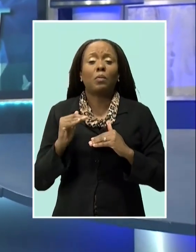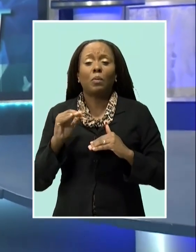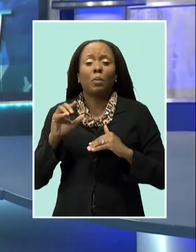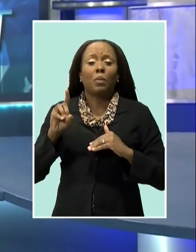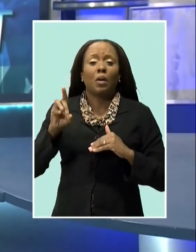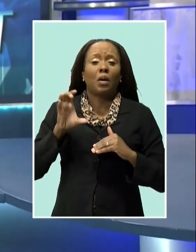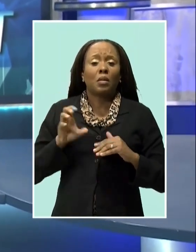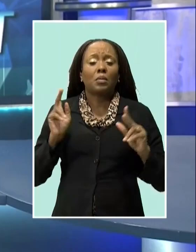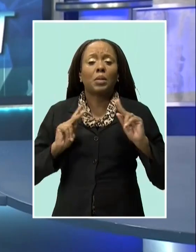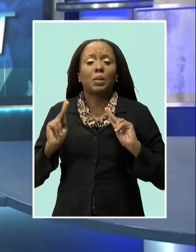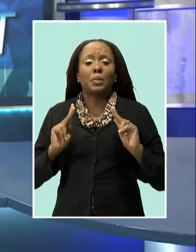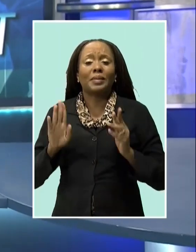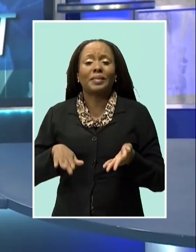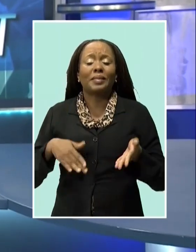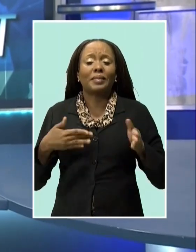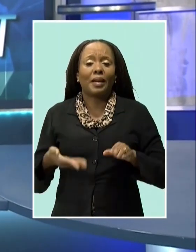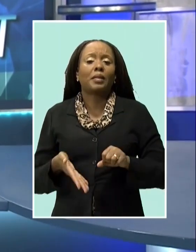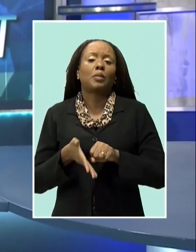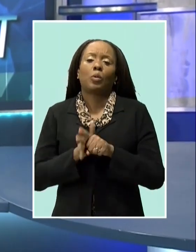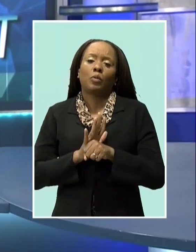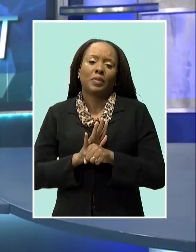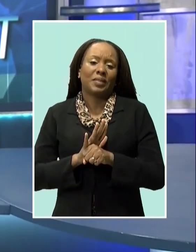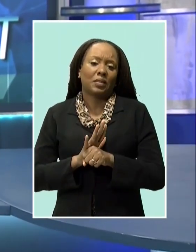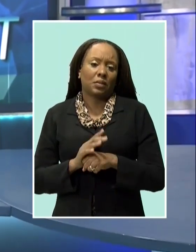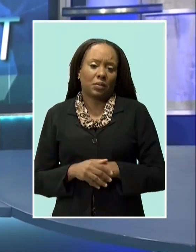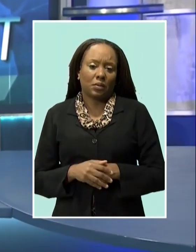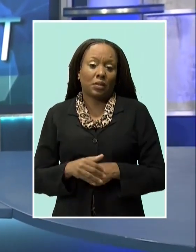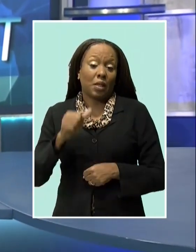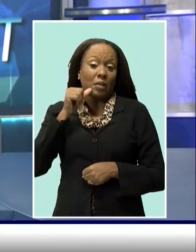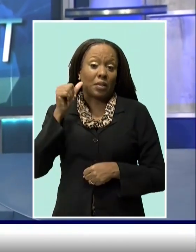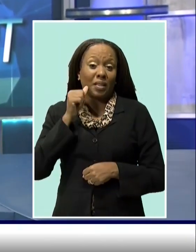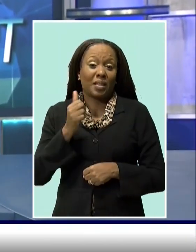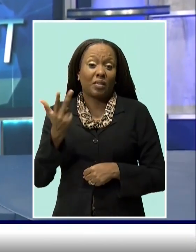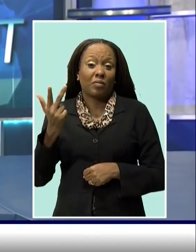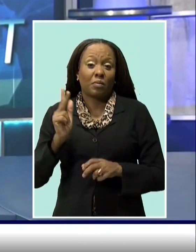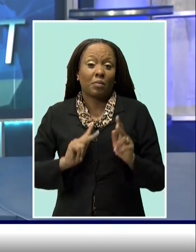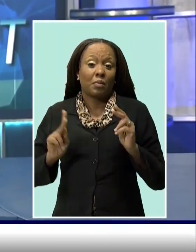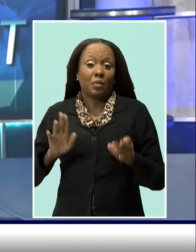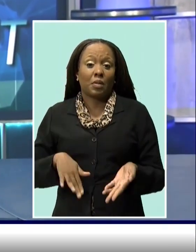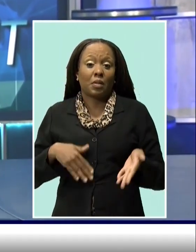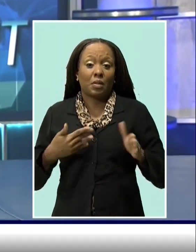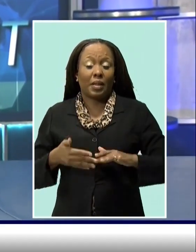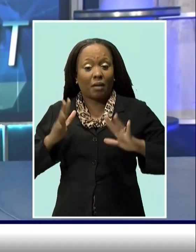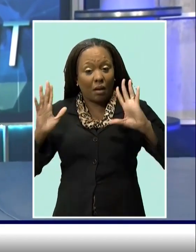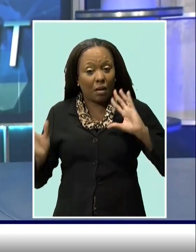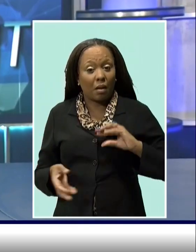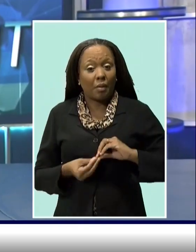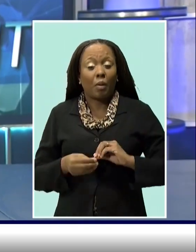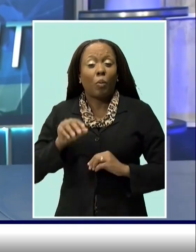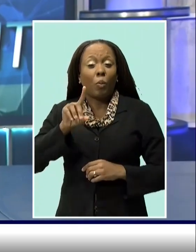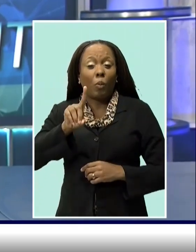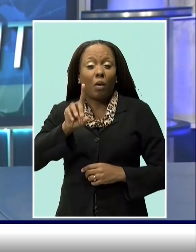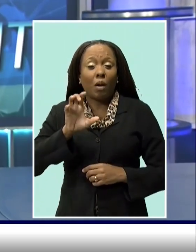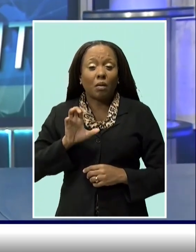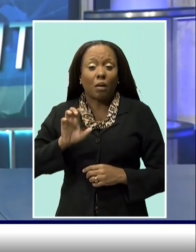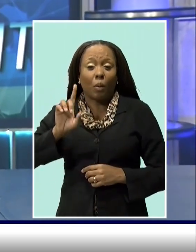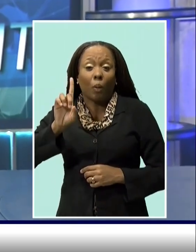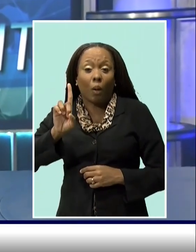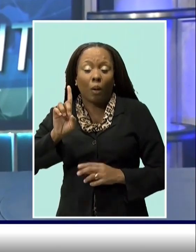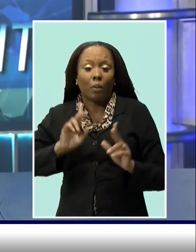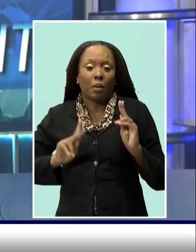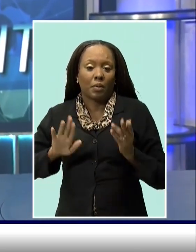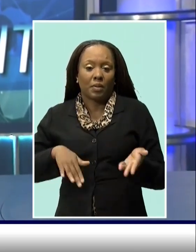surpassed 100. 3 people died yesterday, bringing the total number who've succumbed to the deadly disease to 101.